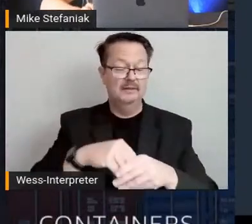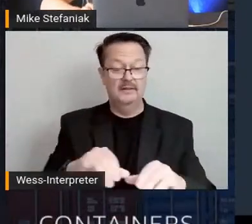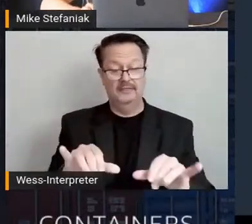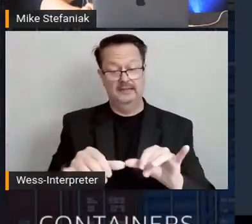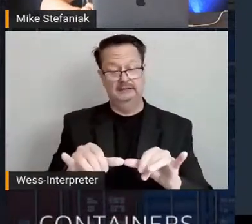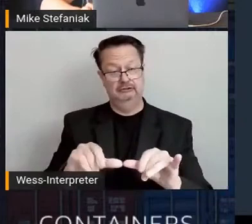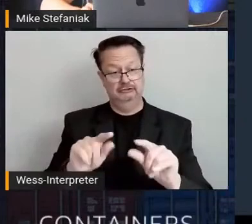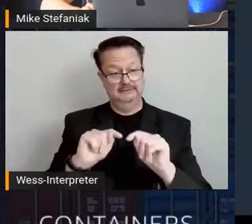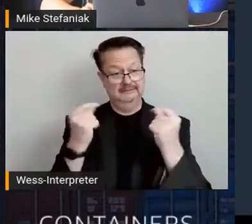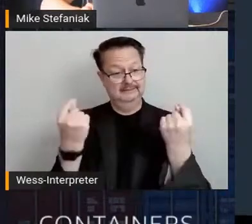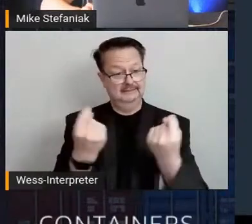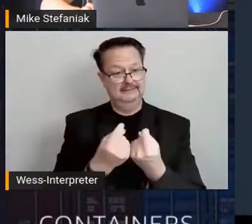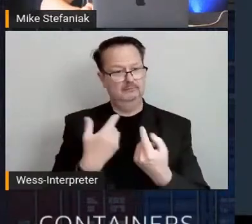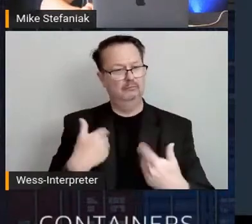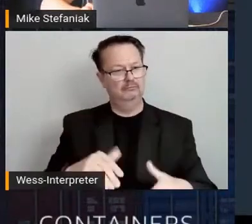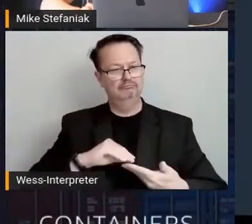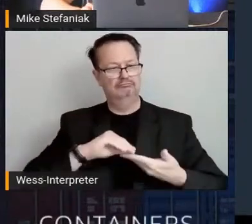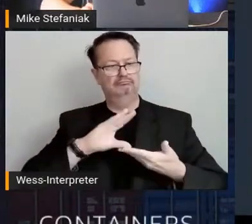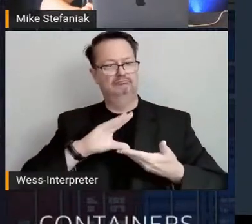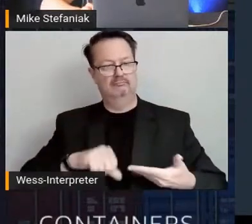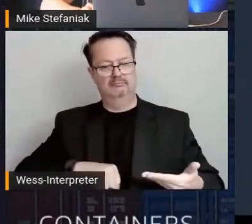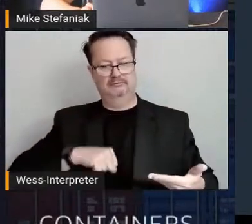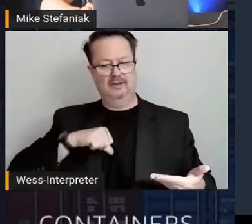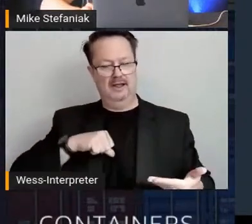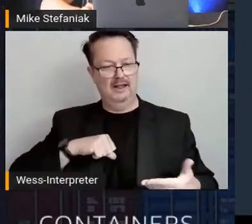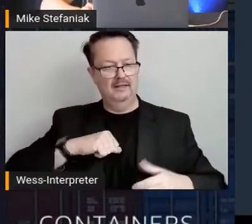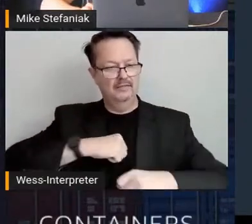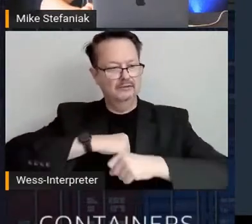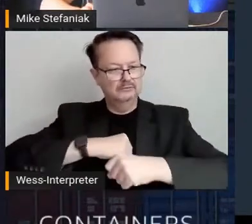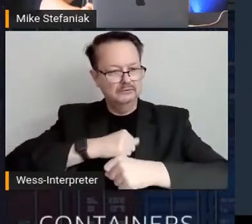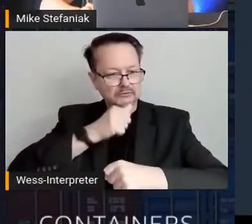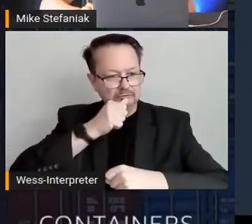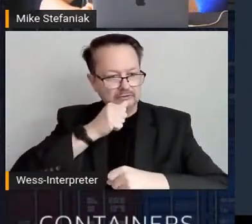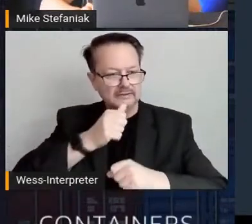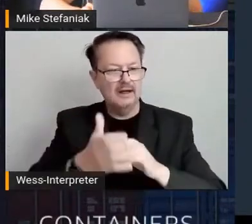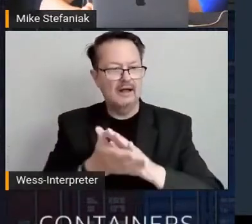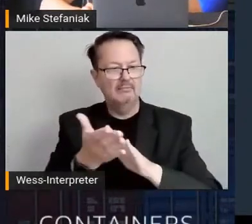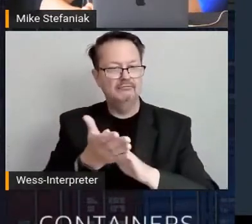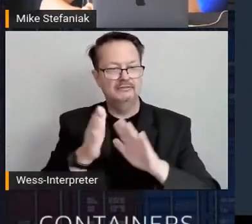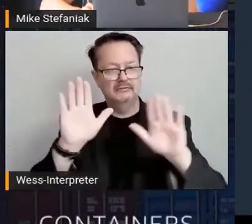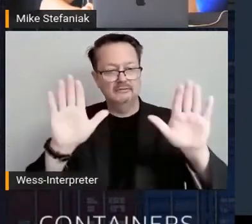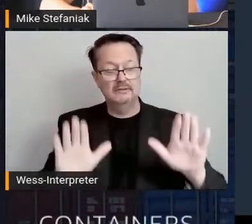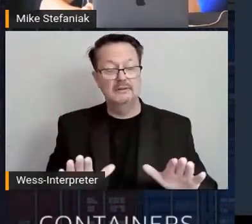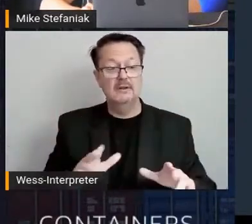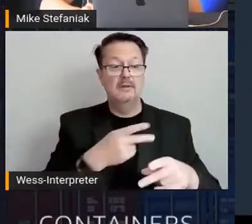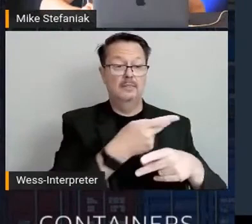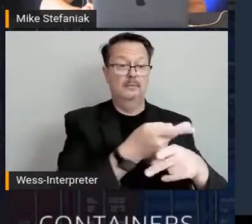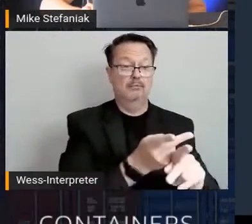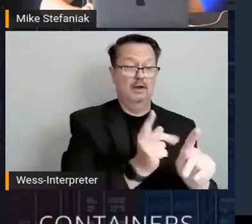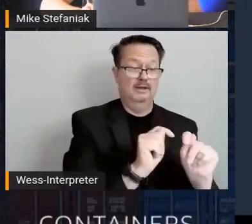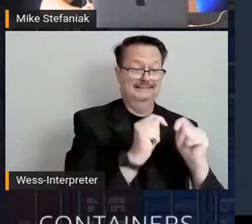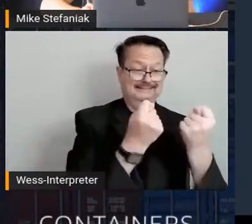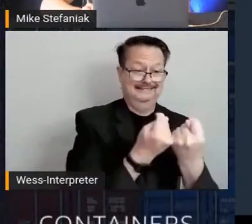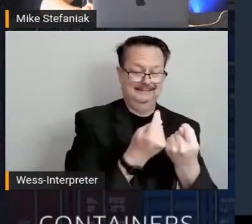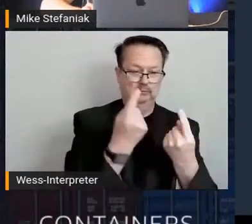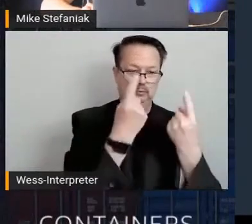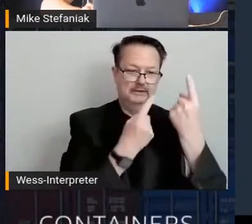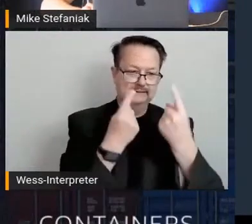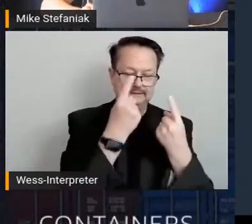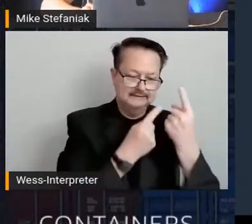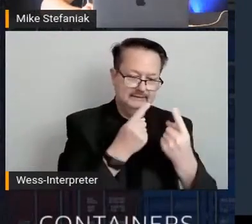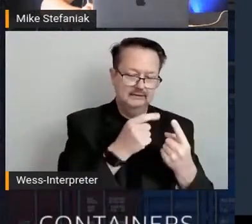team takes great pride in security and operational excellence. And on the product team, we actually consider security